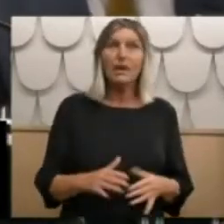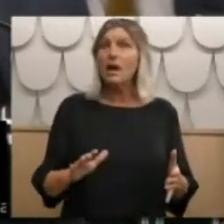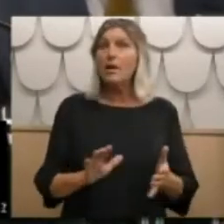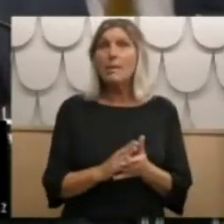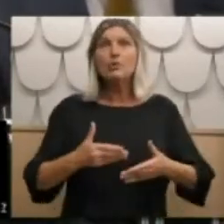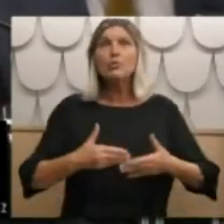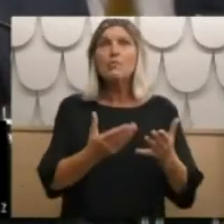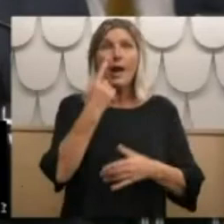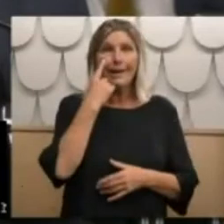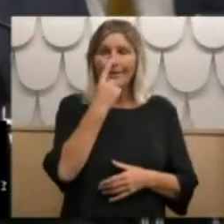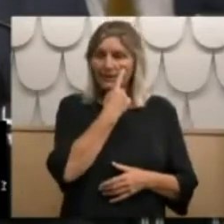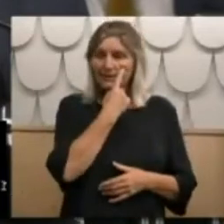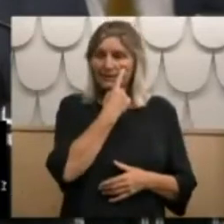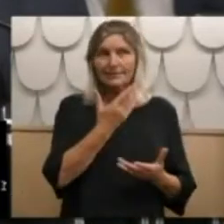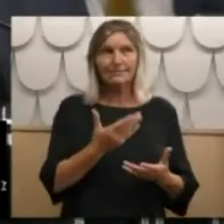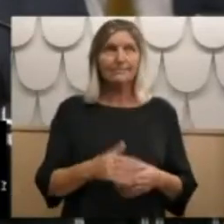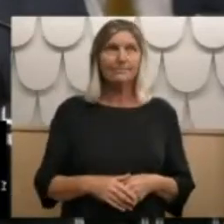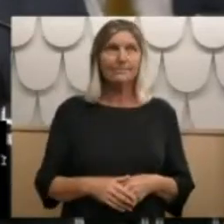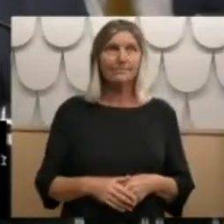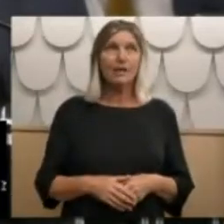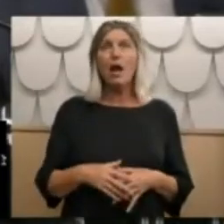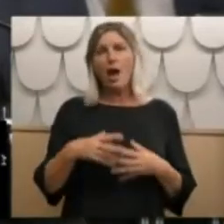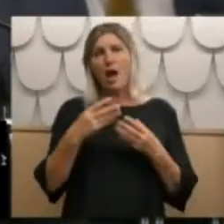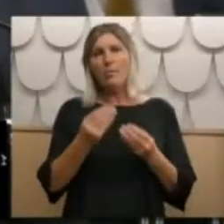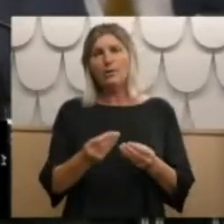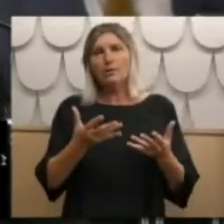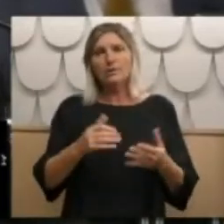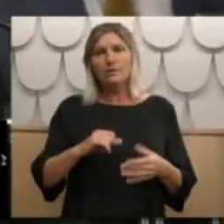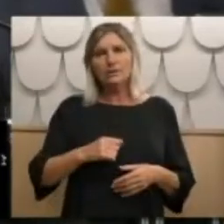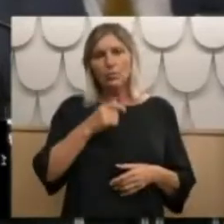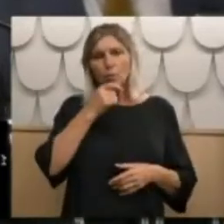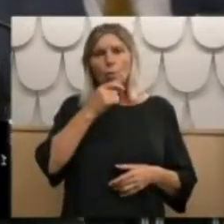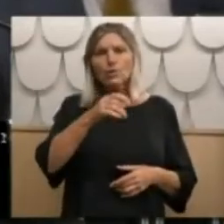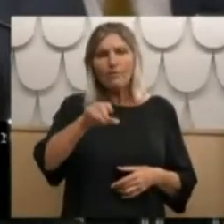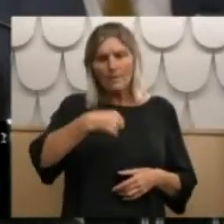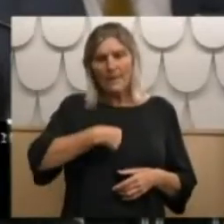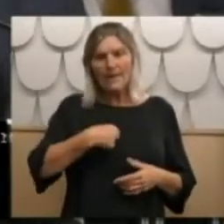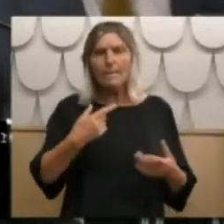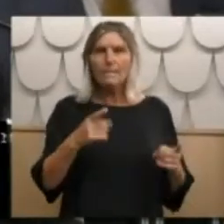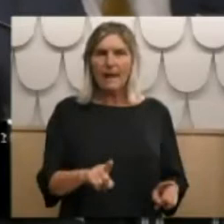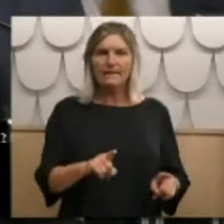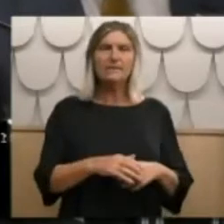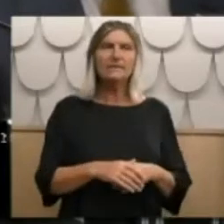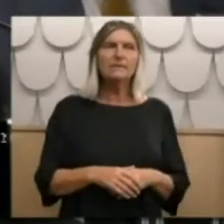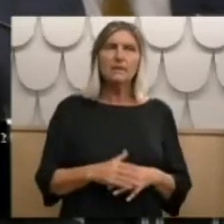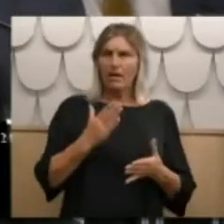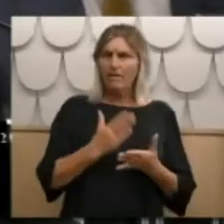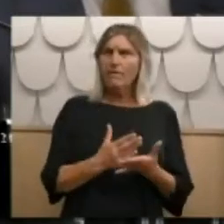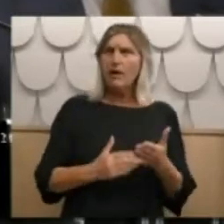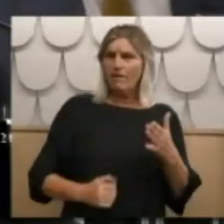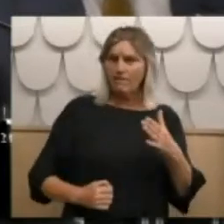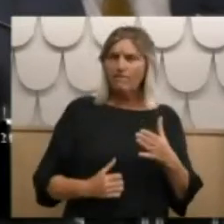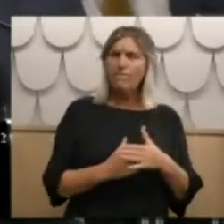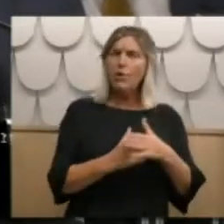provide evidence on this if the tribunal could. I appreciate this is just evidence from the bar, but I completely support what Cooper